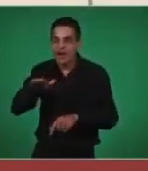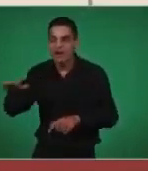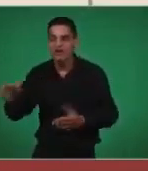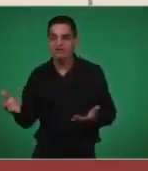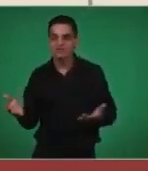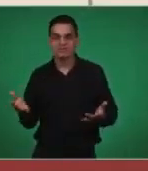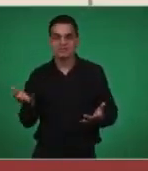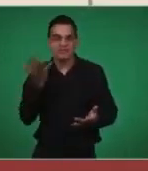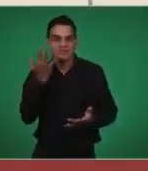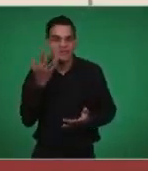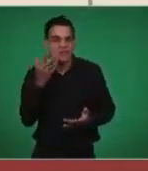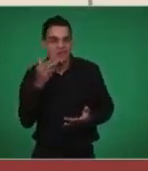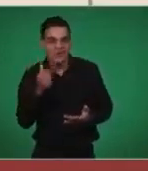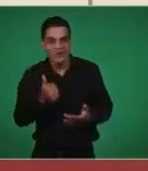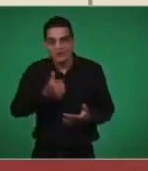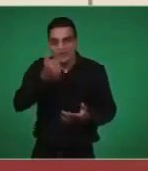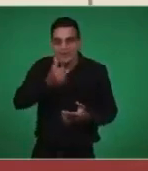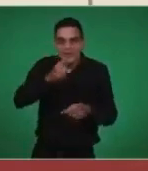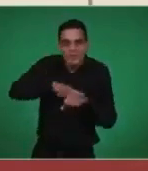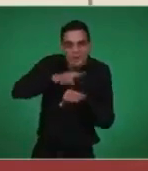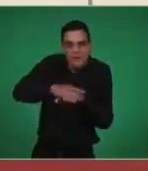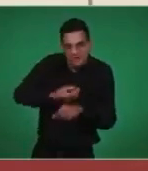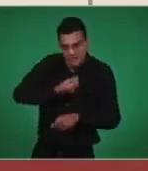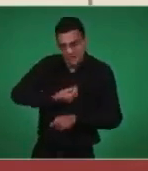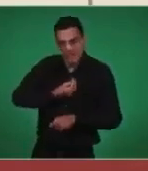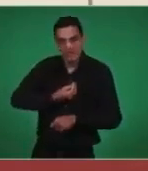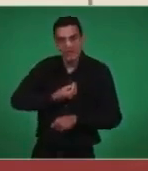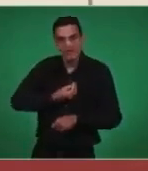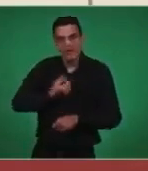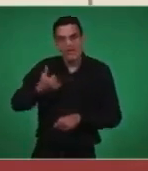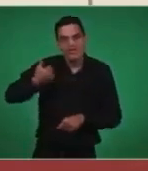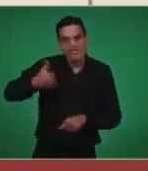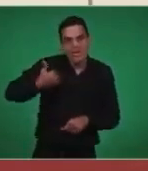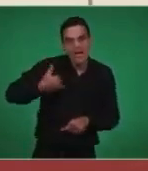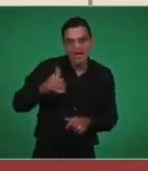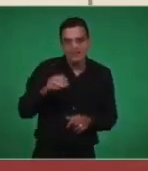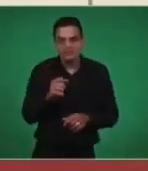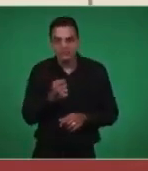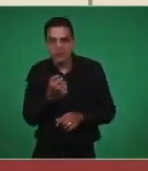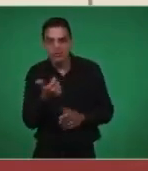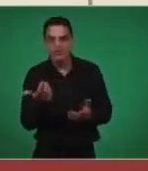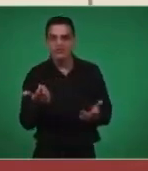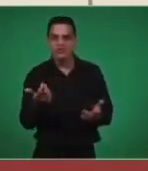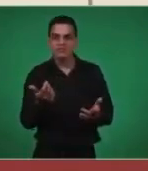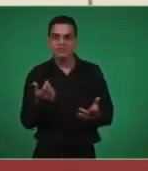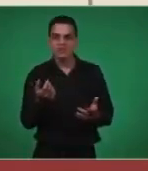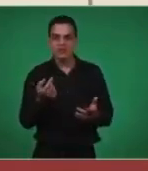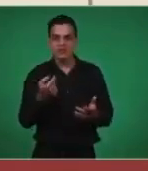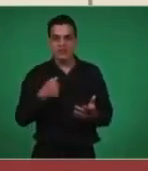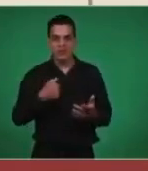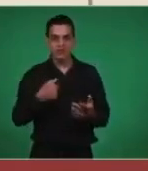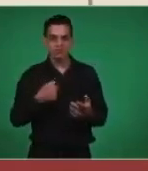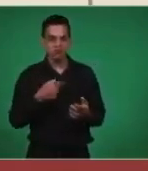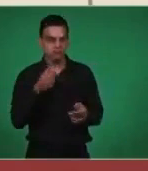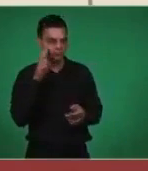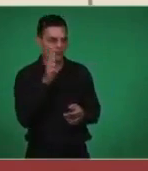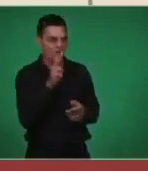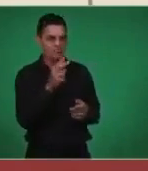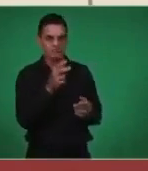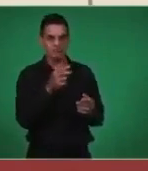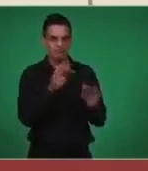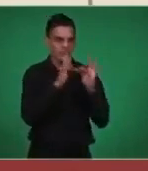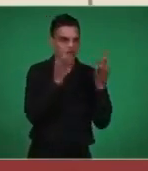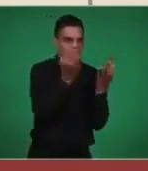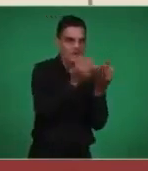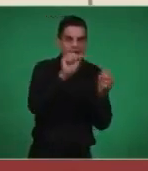first years of age, and I noticed that families that do this, and children, when they come to